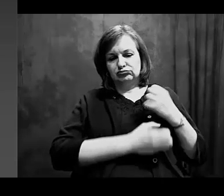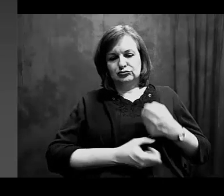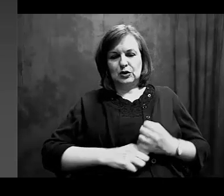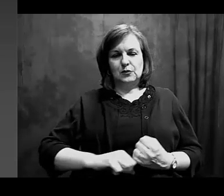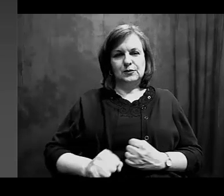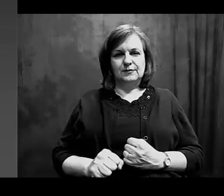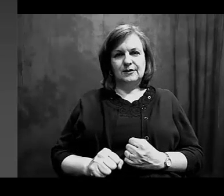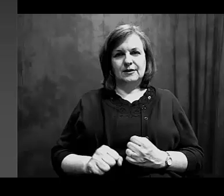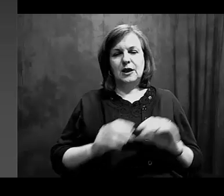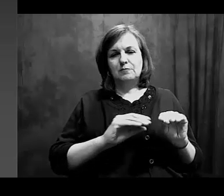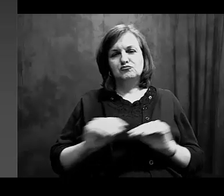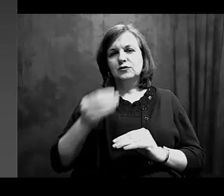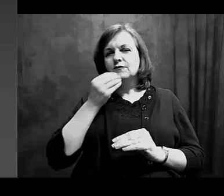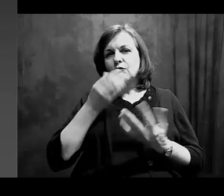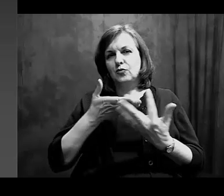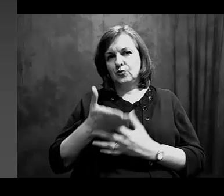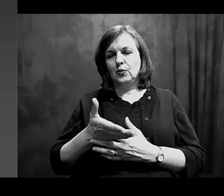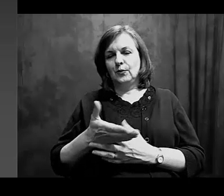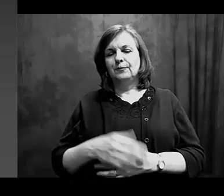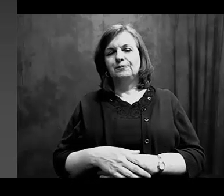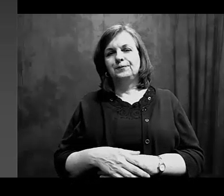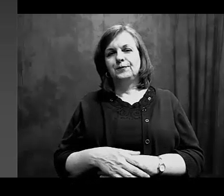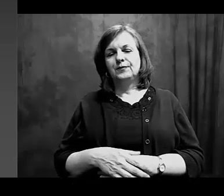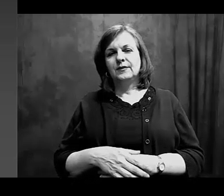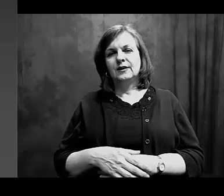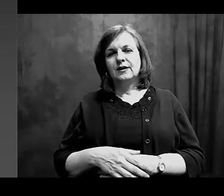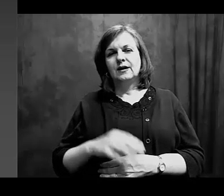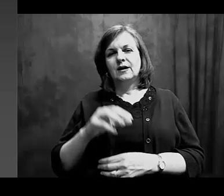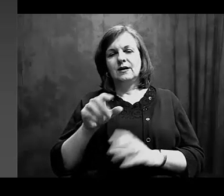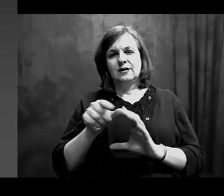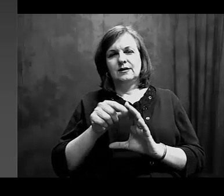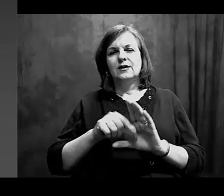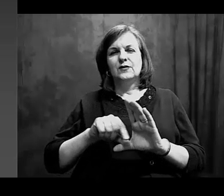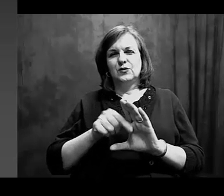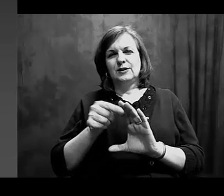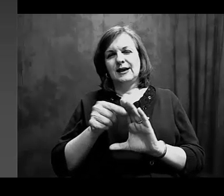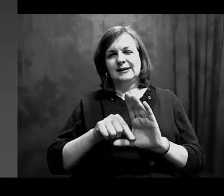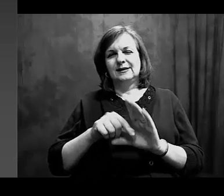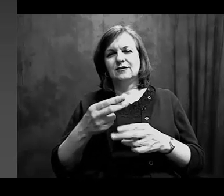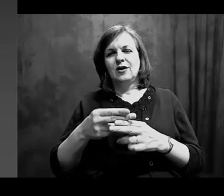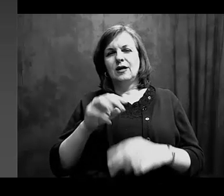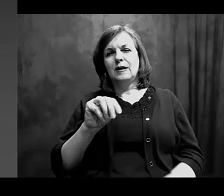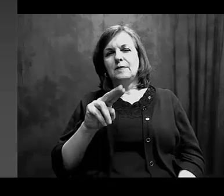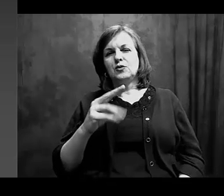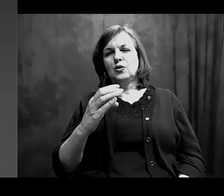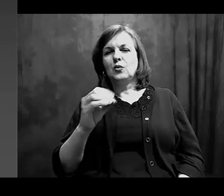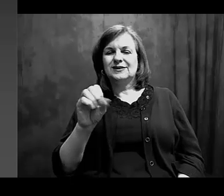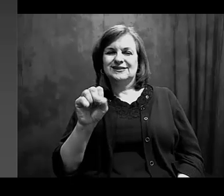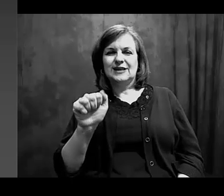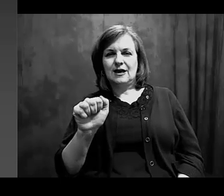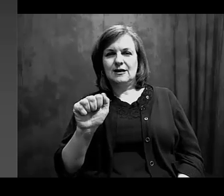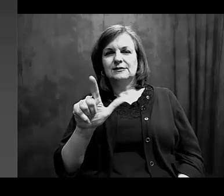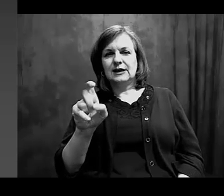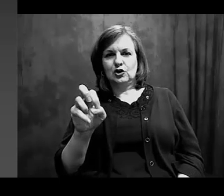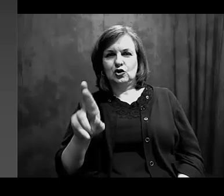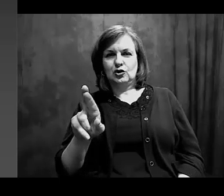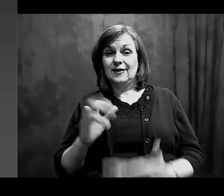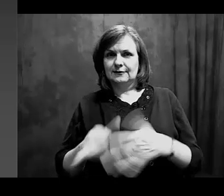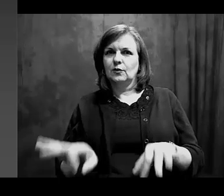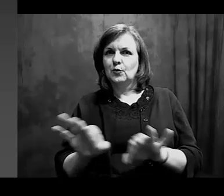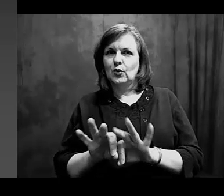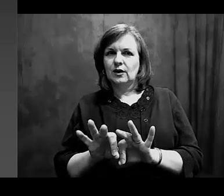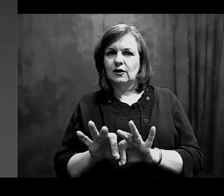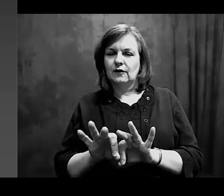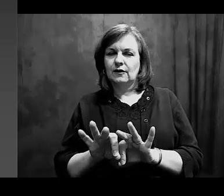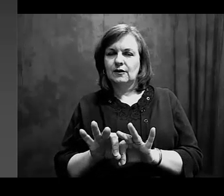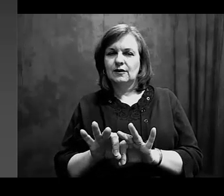this muscularis externa layer. These are two layers of muscle, actually. That are going to